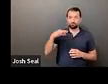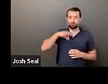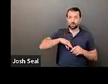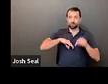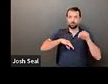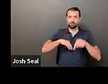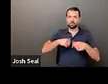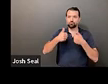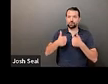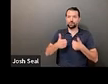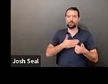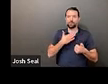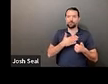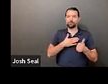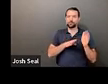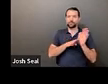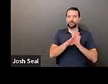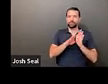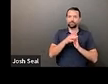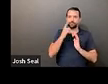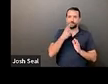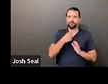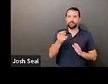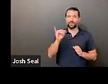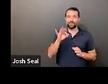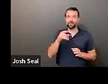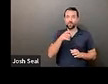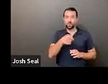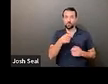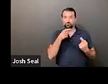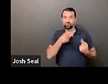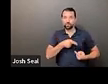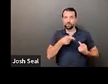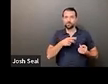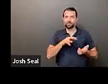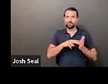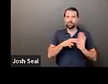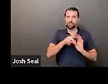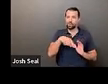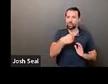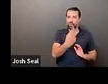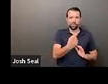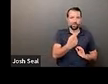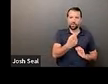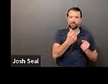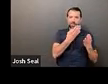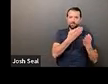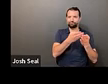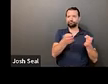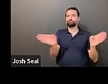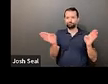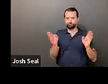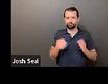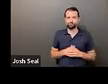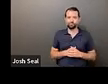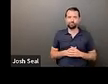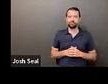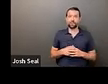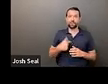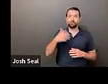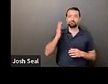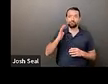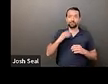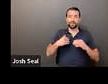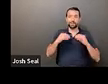you, because if you're struggling with one, there are other people who are struggling. Okay. I when I was teaching, I would